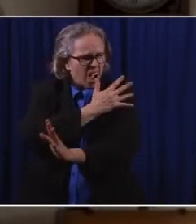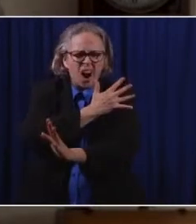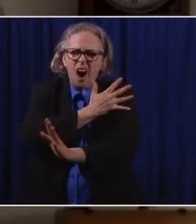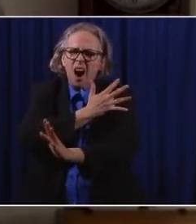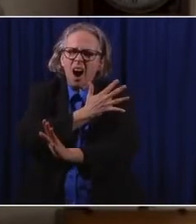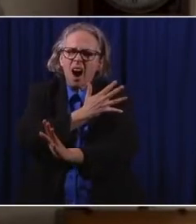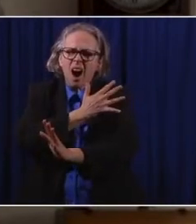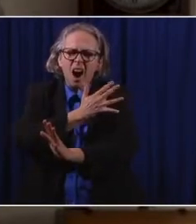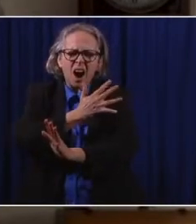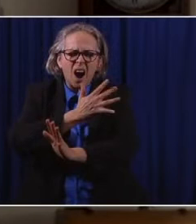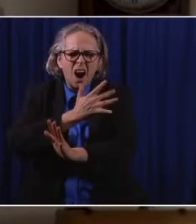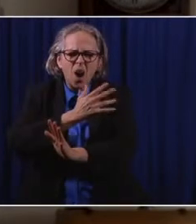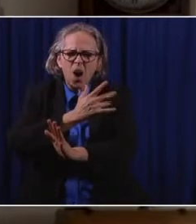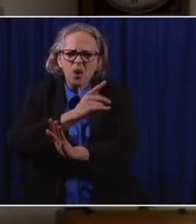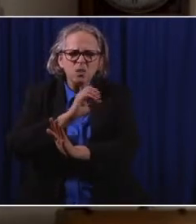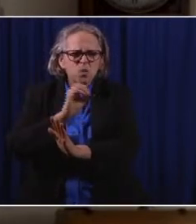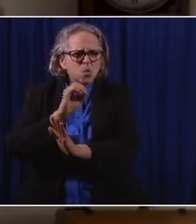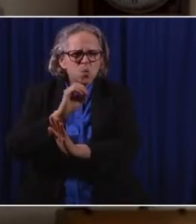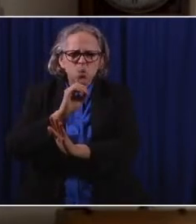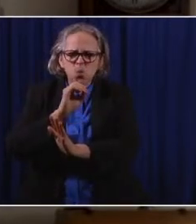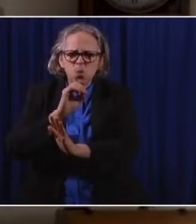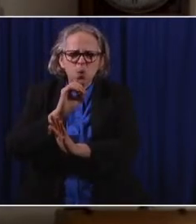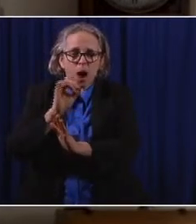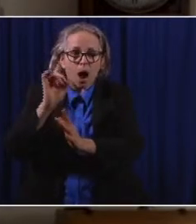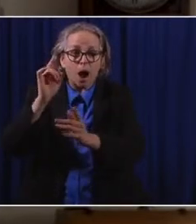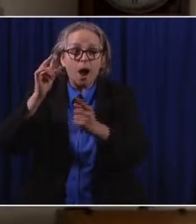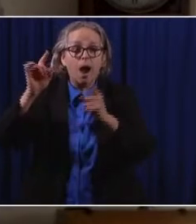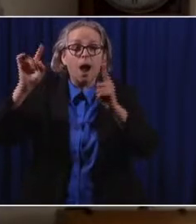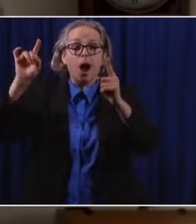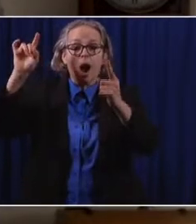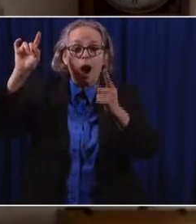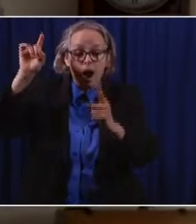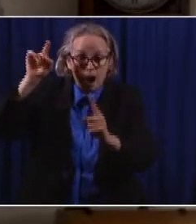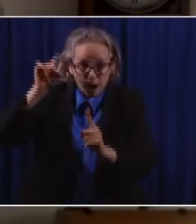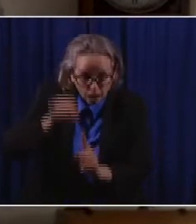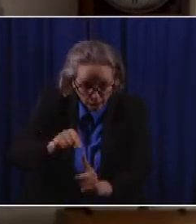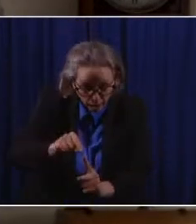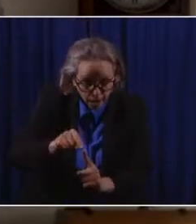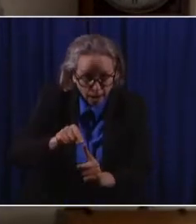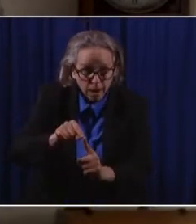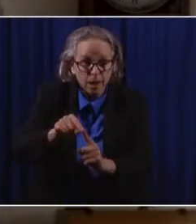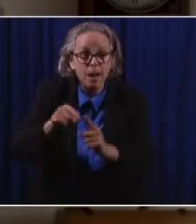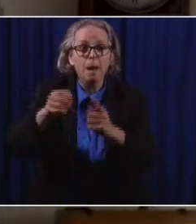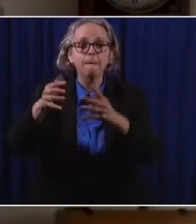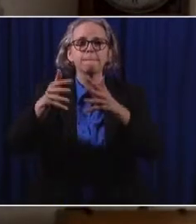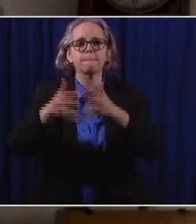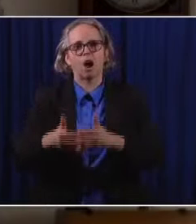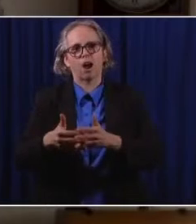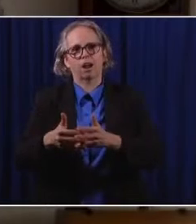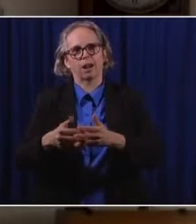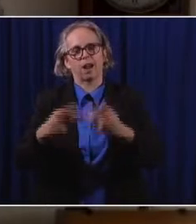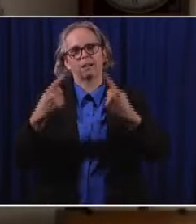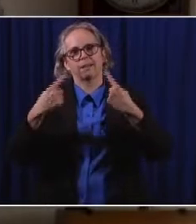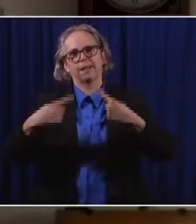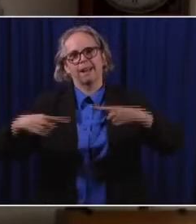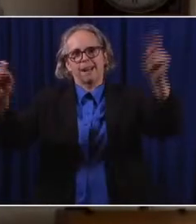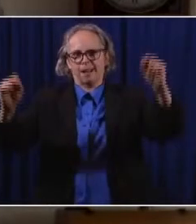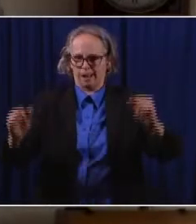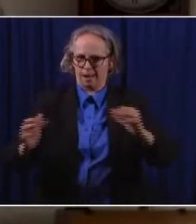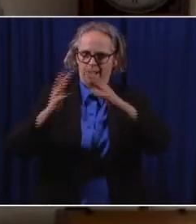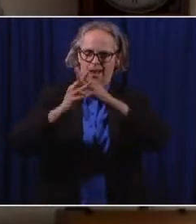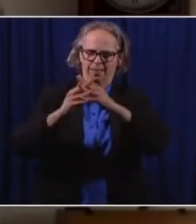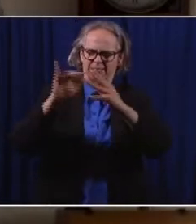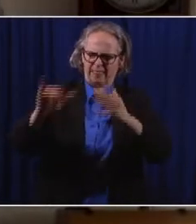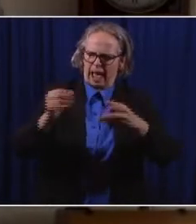has succeeded at it better or over a longer period of time than the Americans. As the transfer of this power